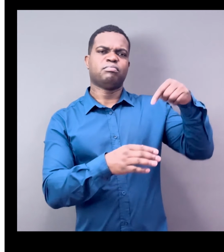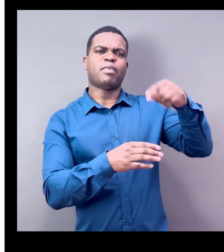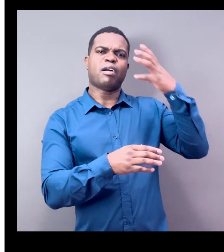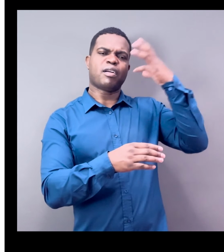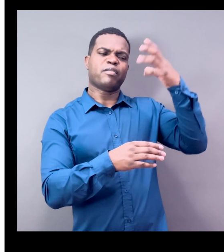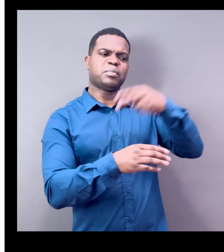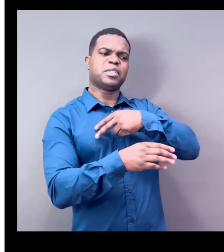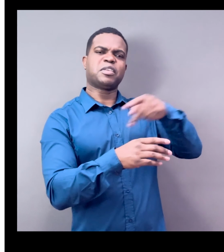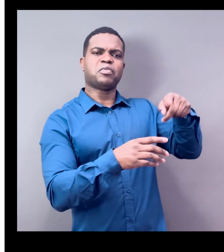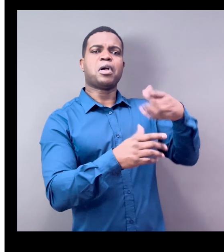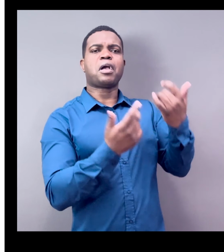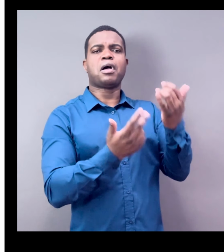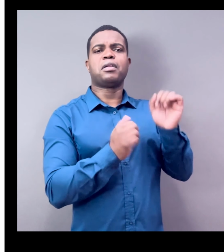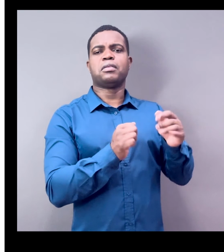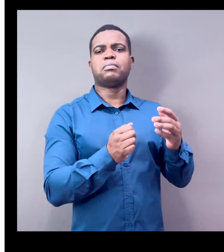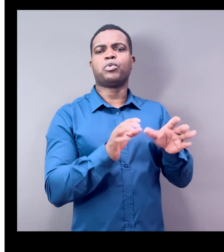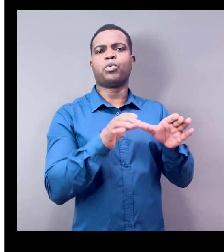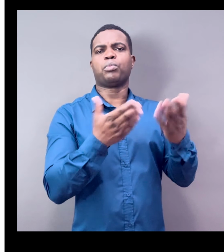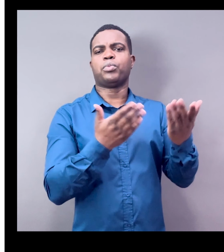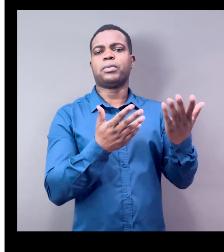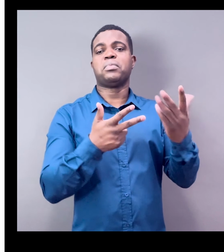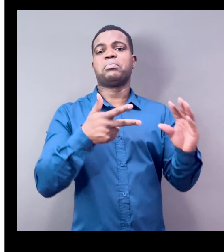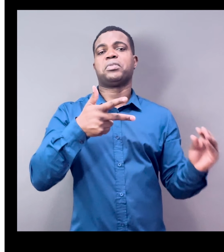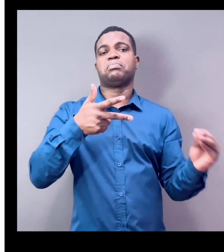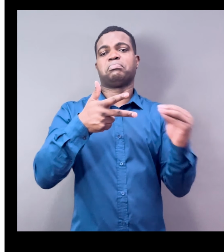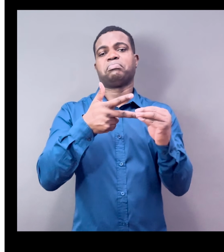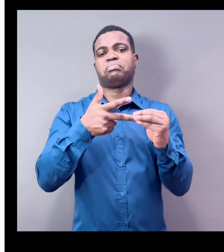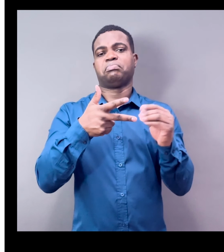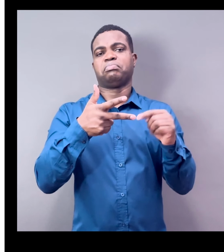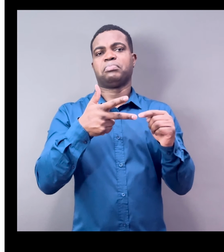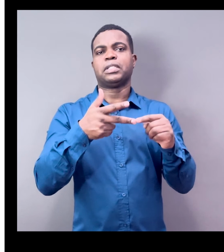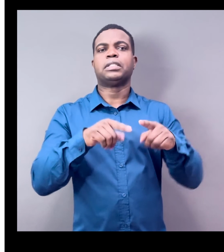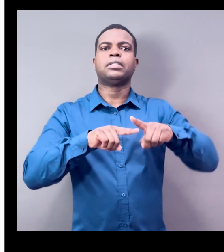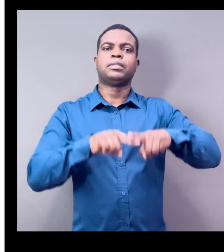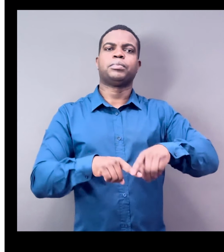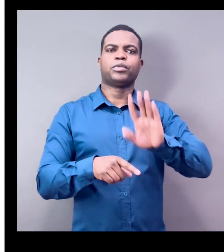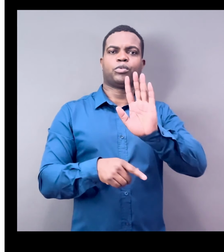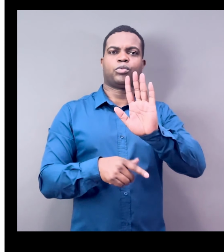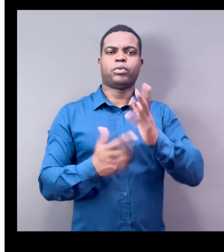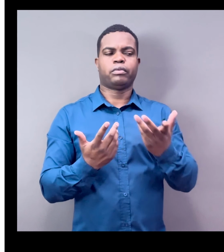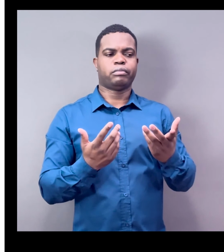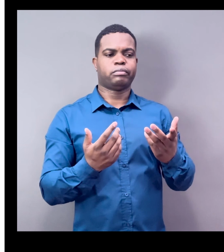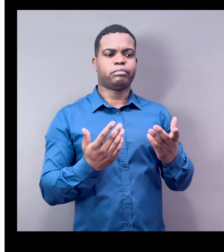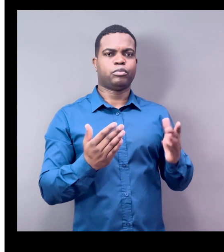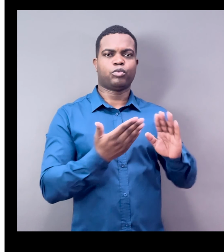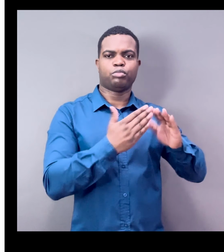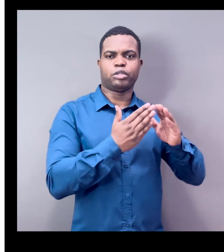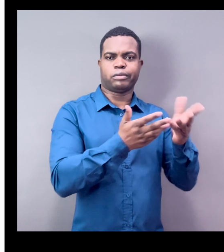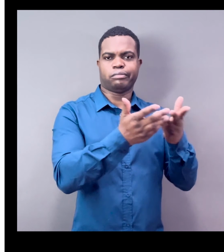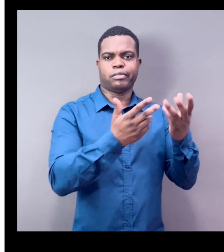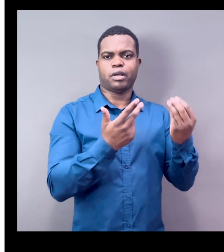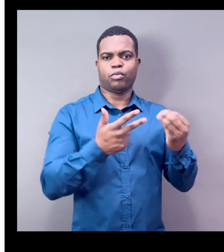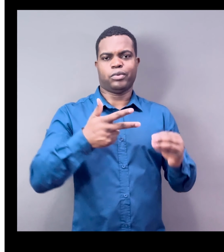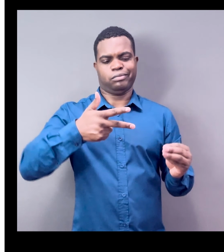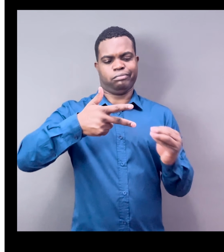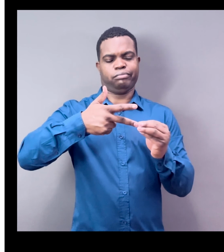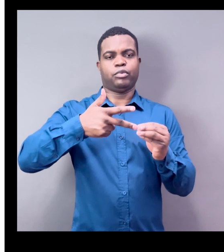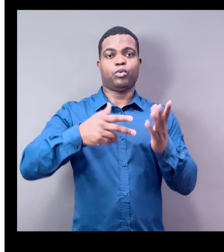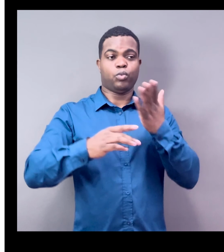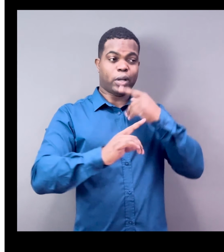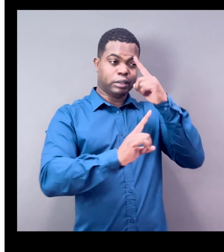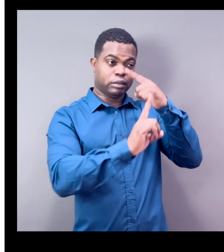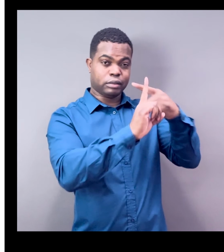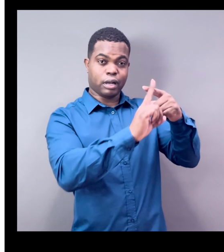the key stakeholders. It depends on your community engagement effort. If your community engagement effort